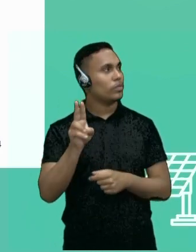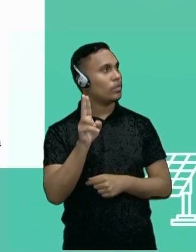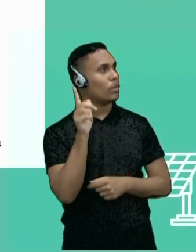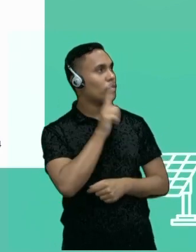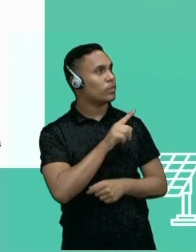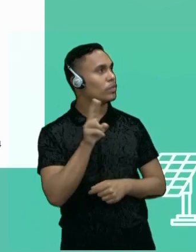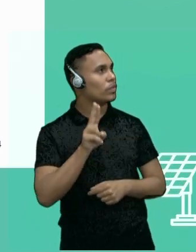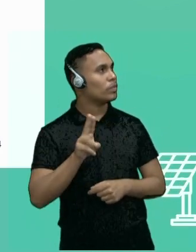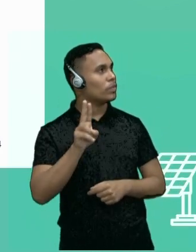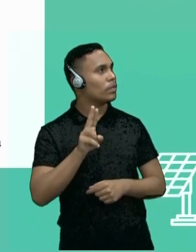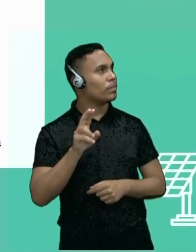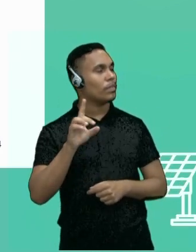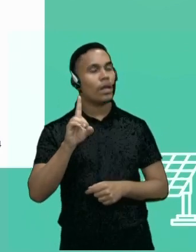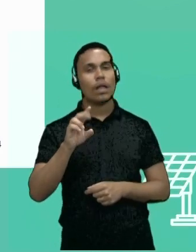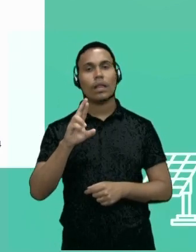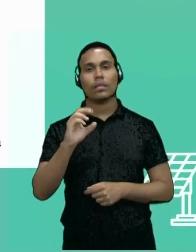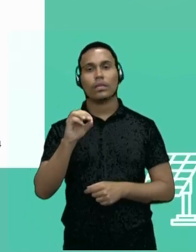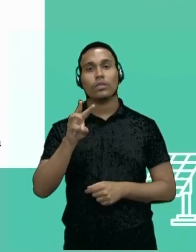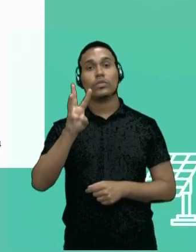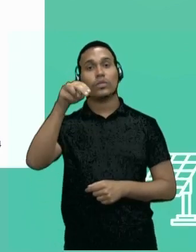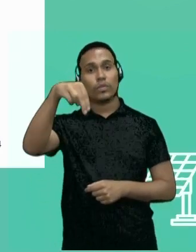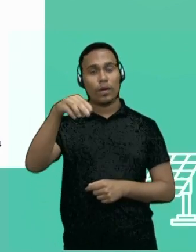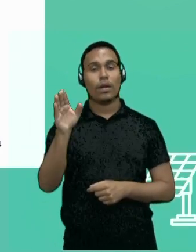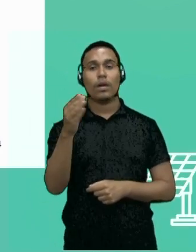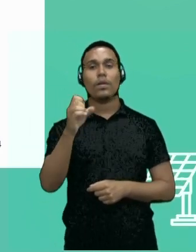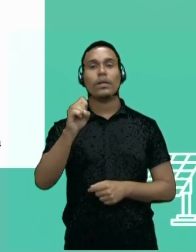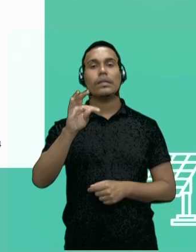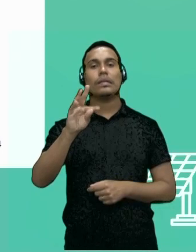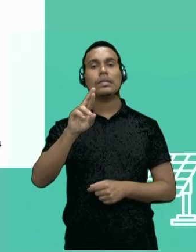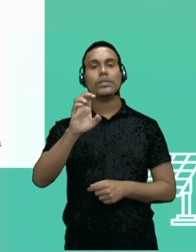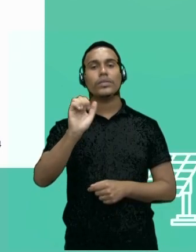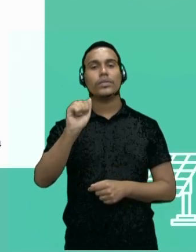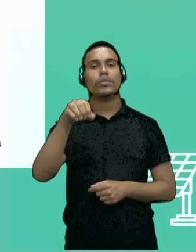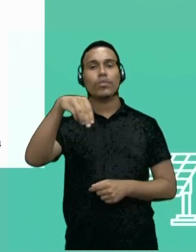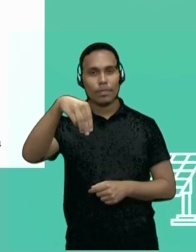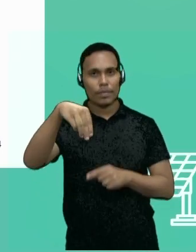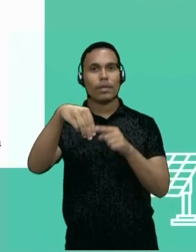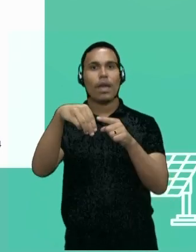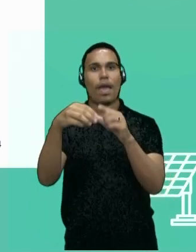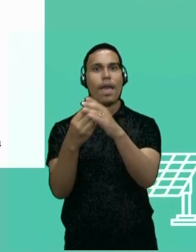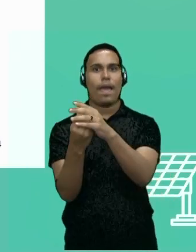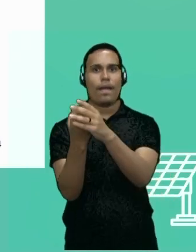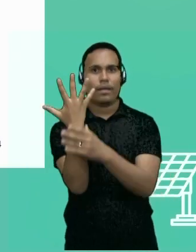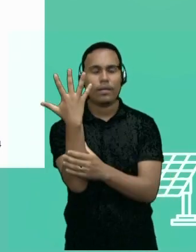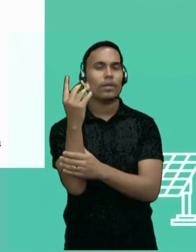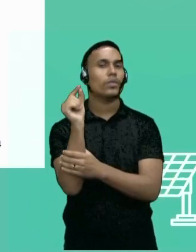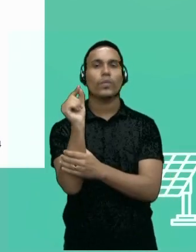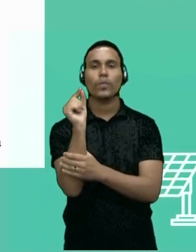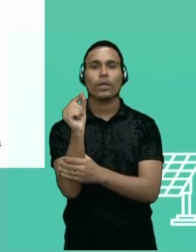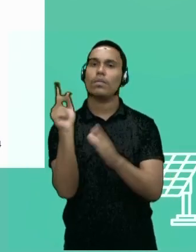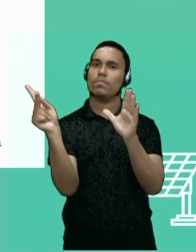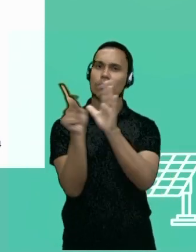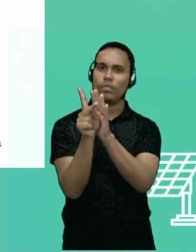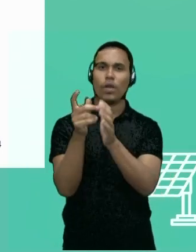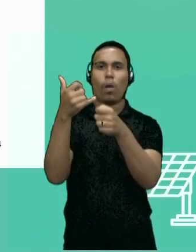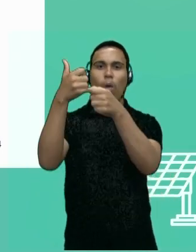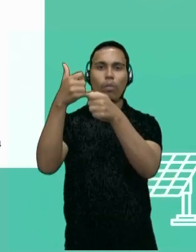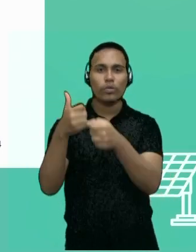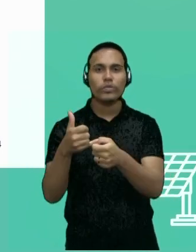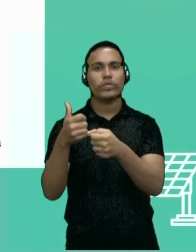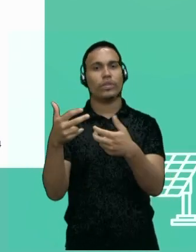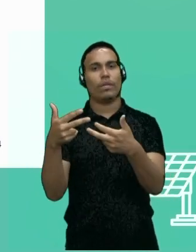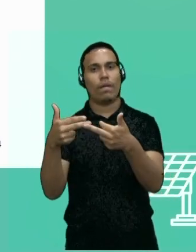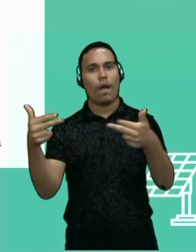hydrogen, we have the manufacturing of fuel cells. We have several manufacturers in the UK, ranging from Adelan,